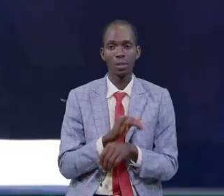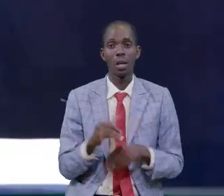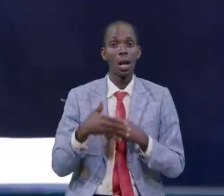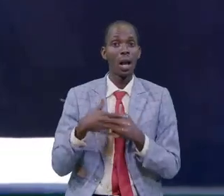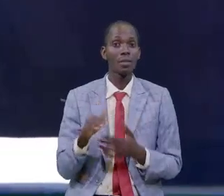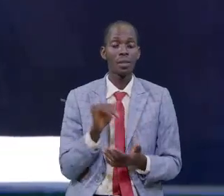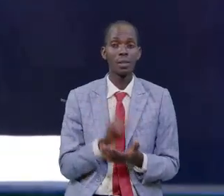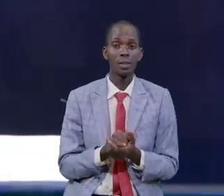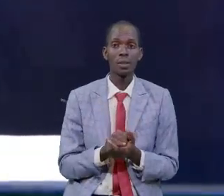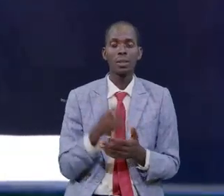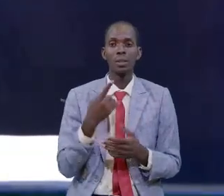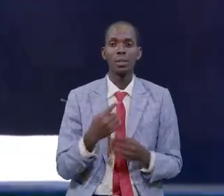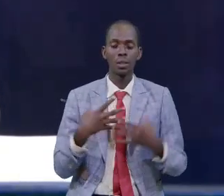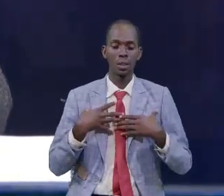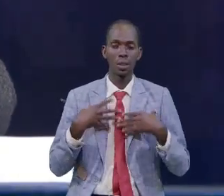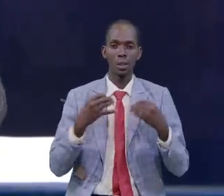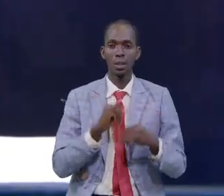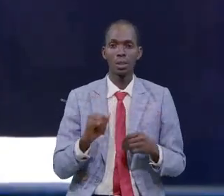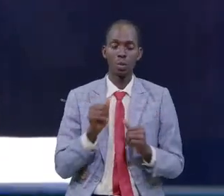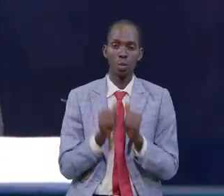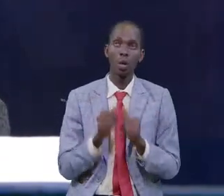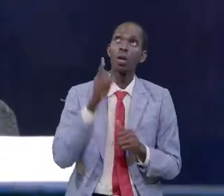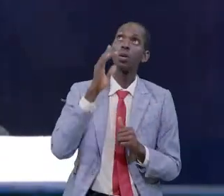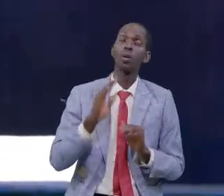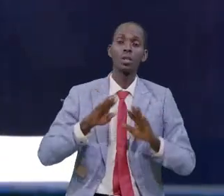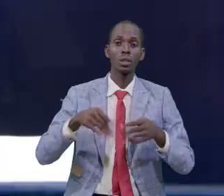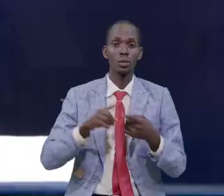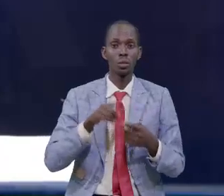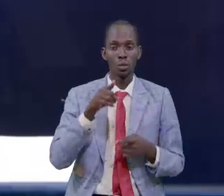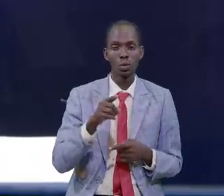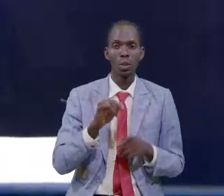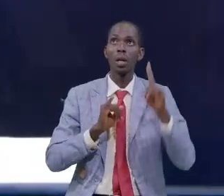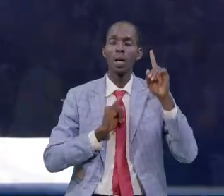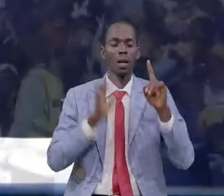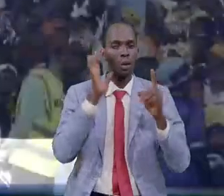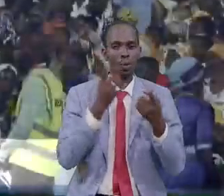healing which God has given you already, I'll come back and pass it on